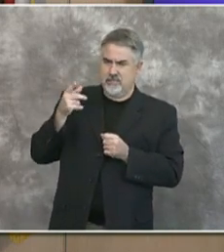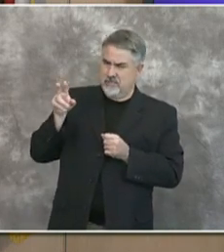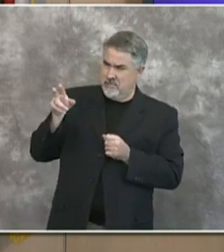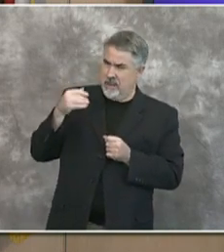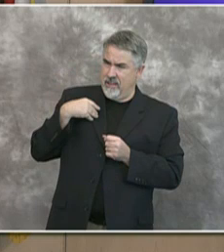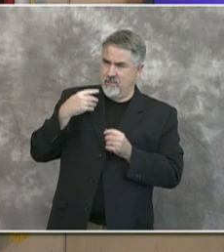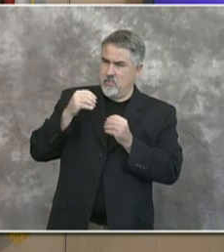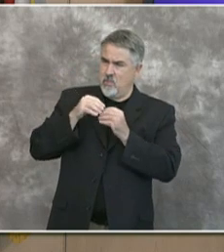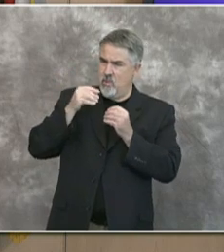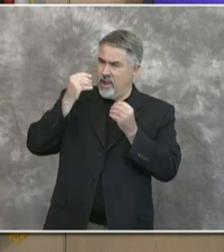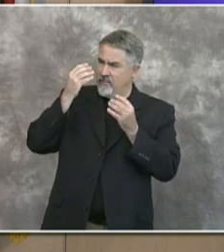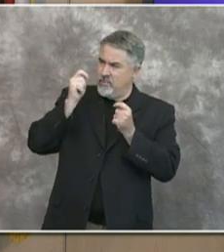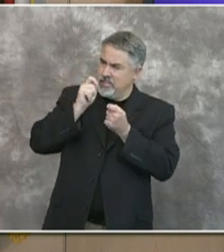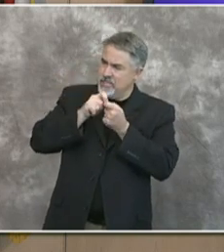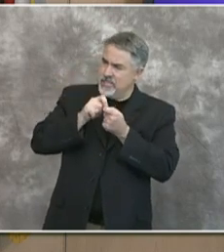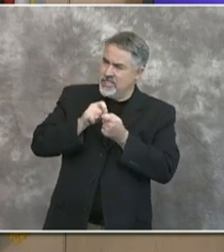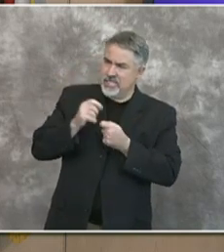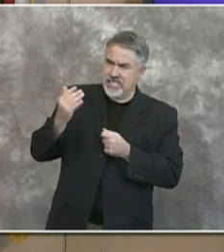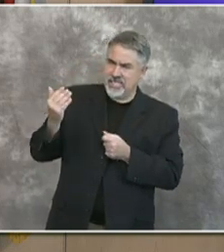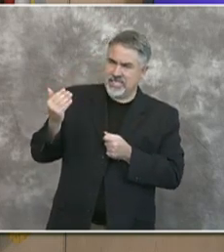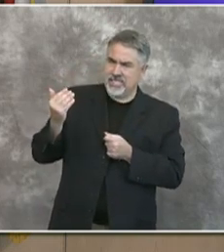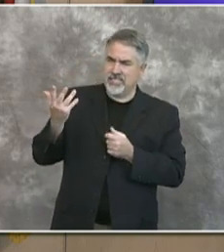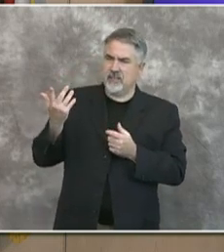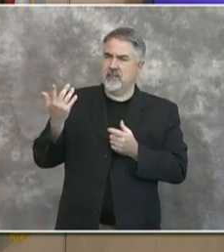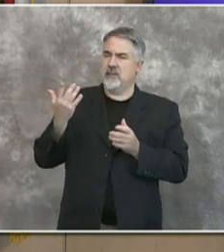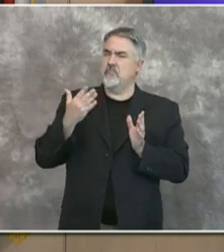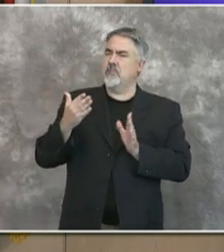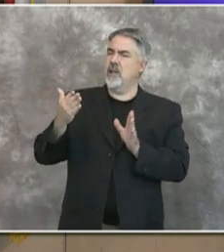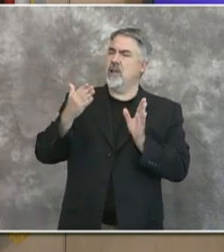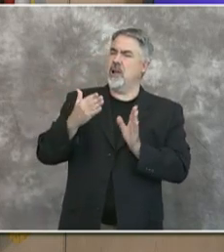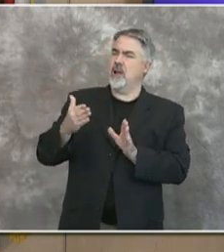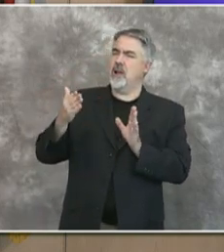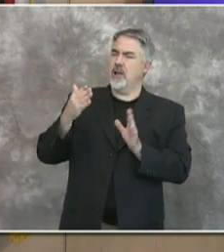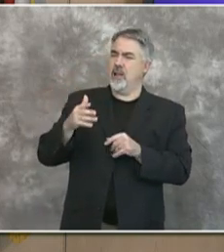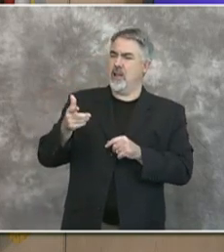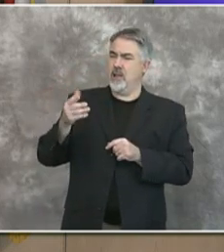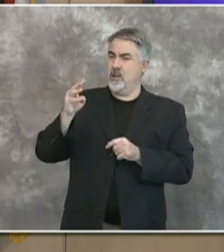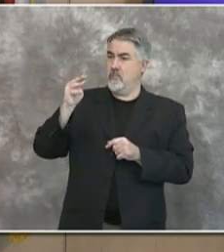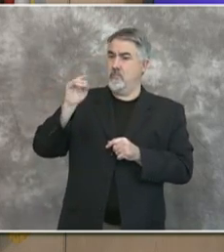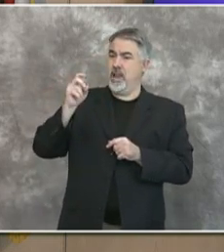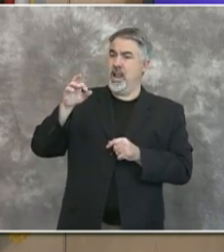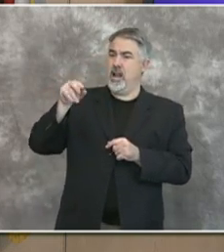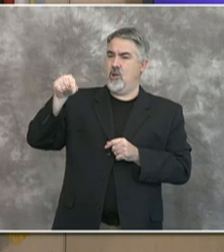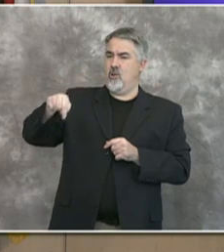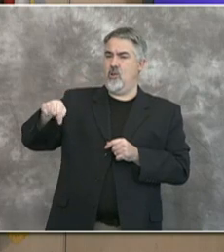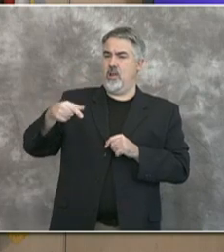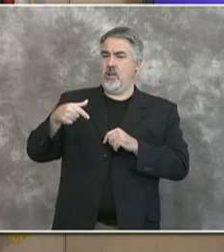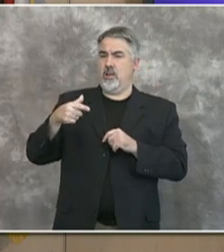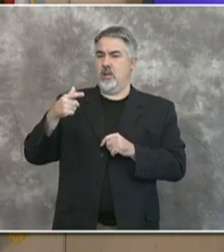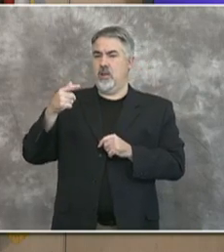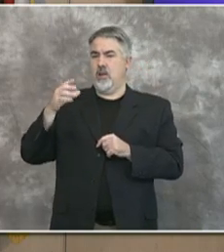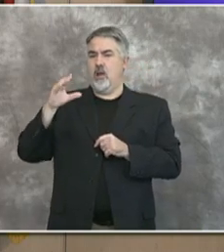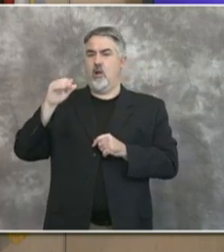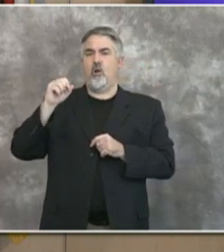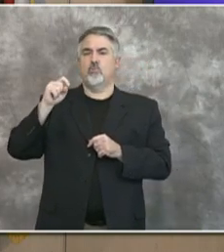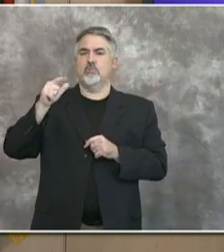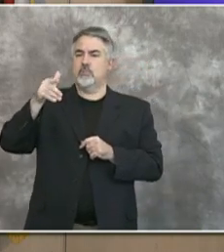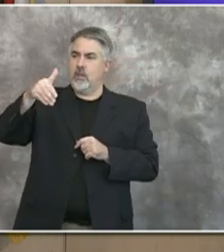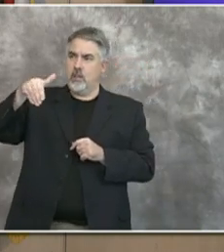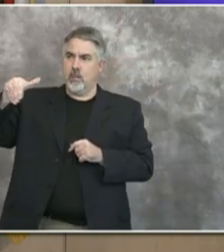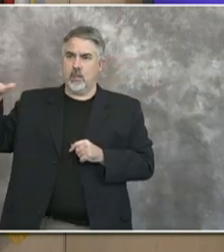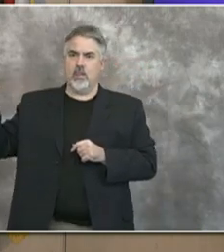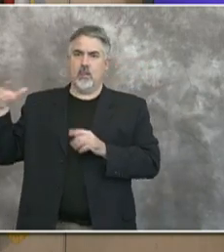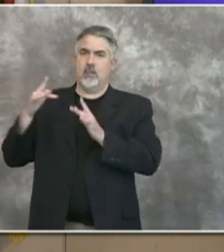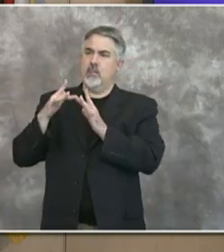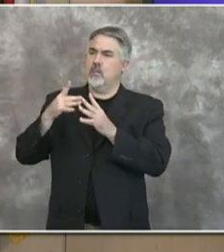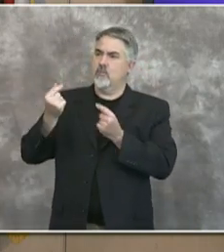specifics in regard to the plans announced by the mayors of coastal cities yesterday on the 2-phase reopening